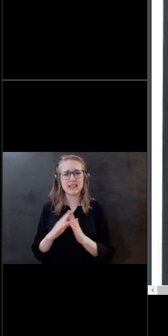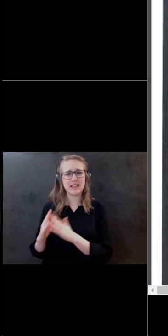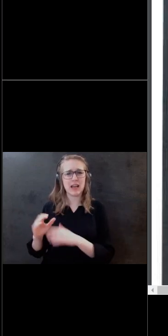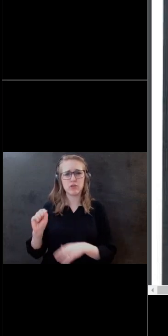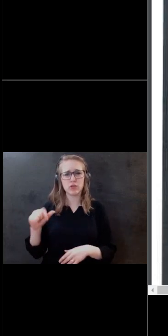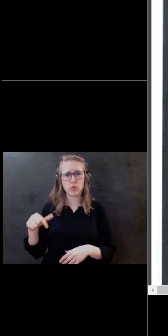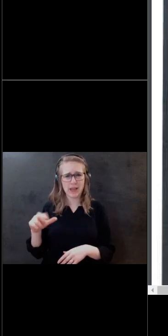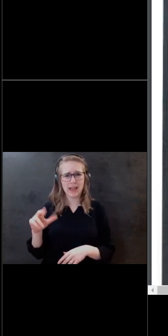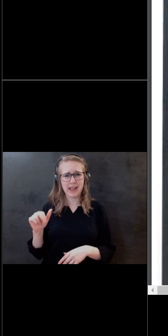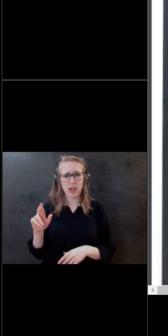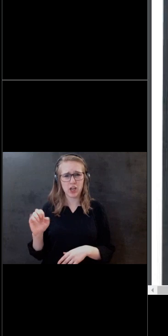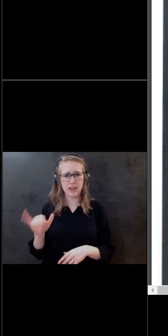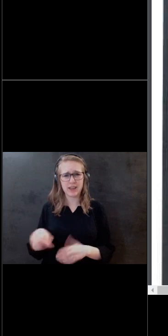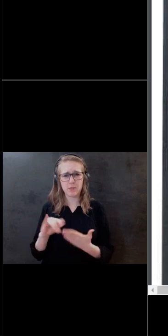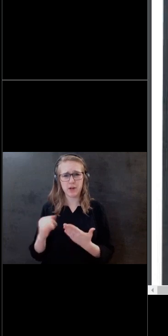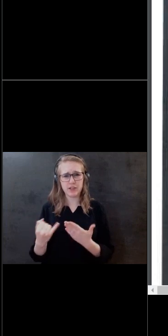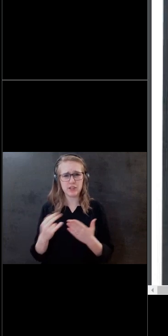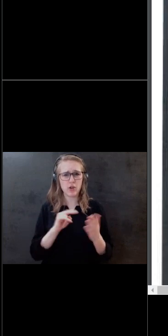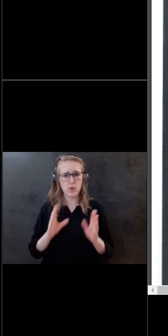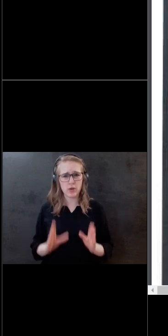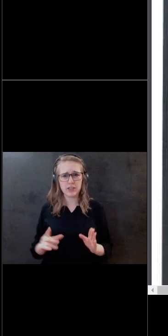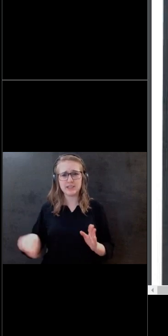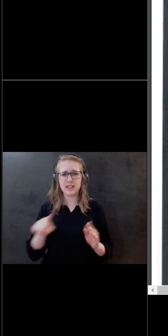the owners meet with